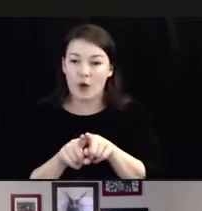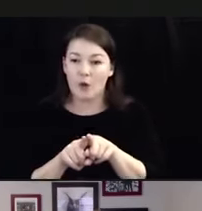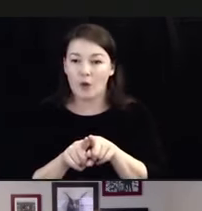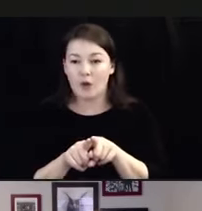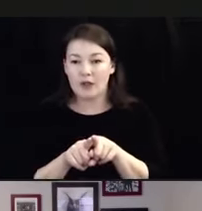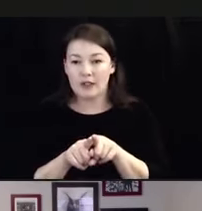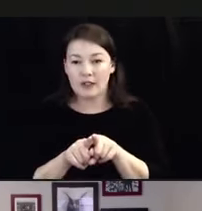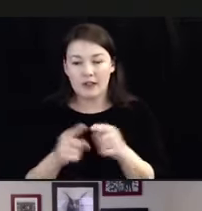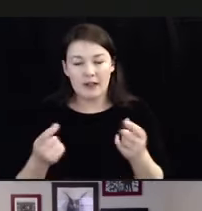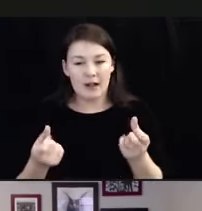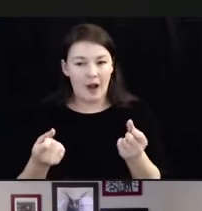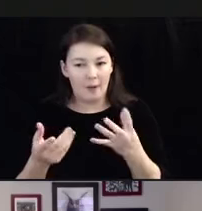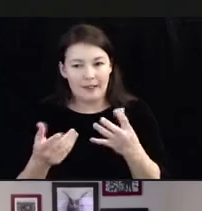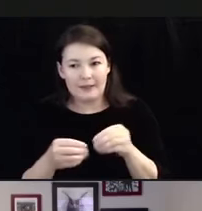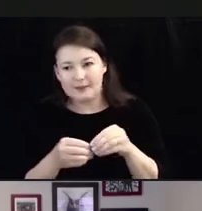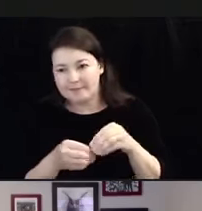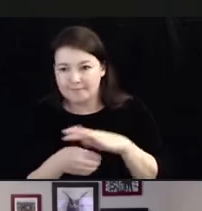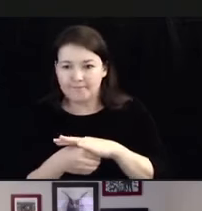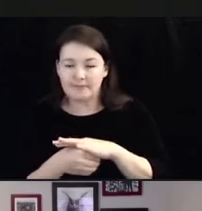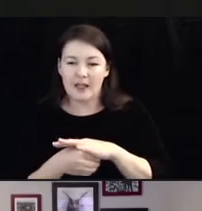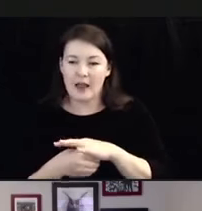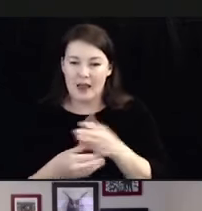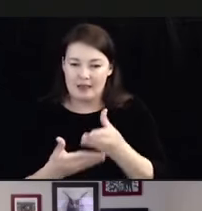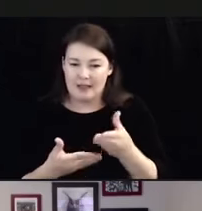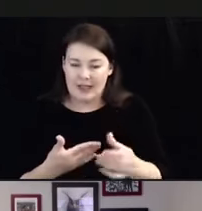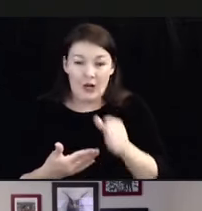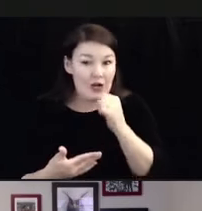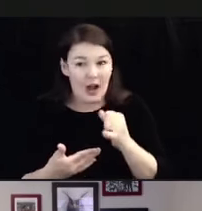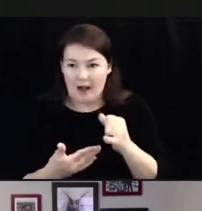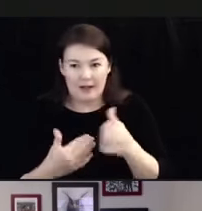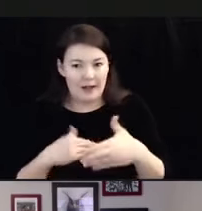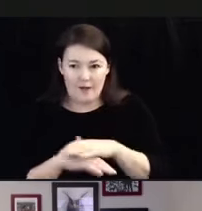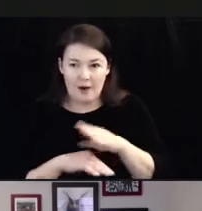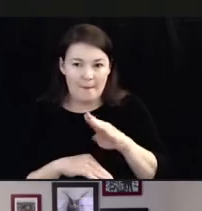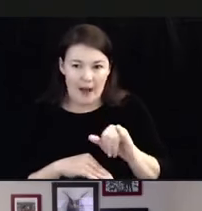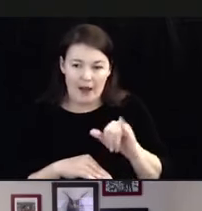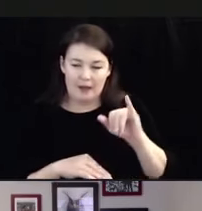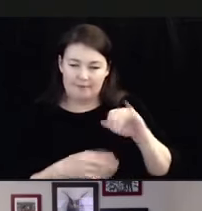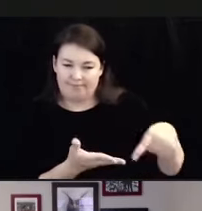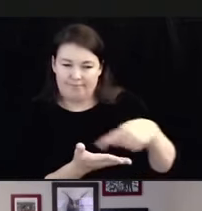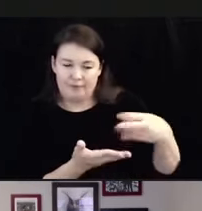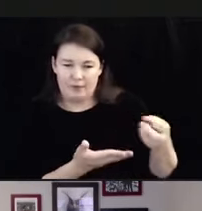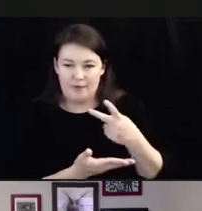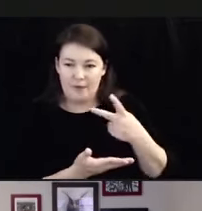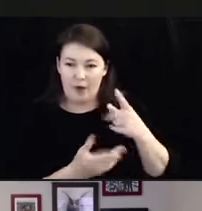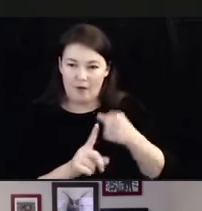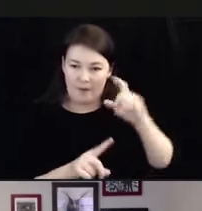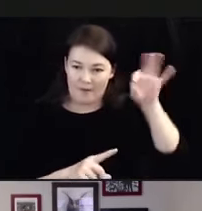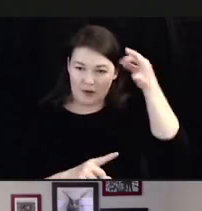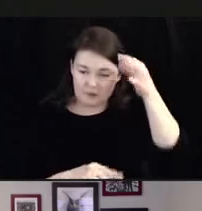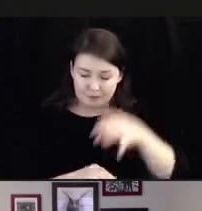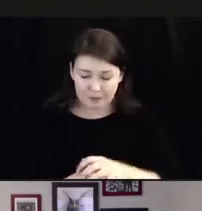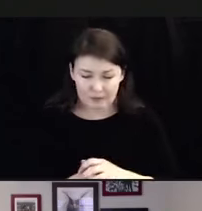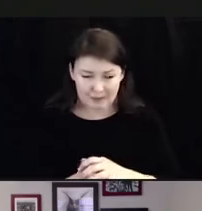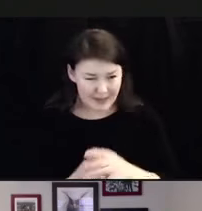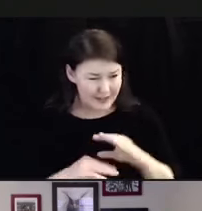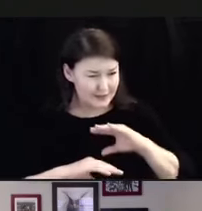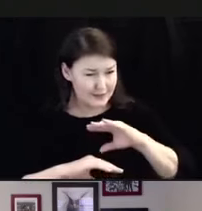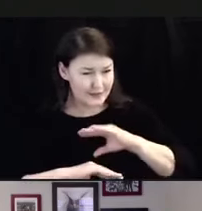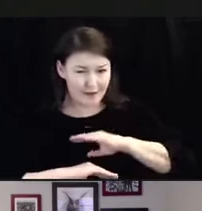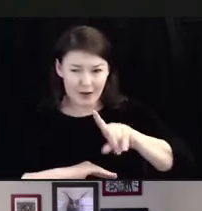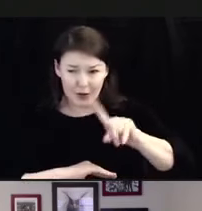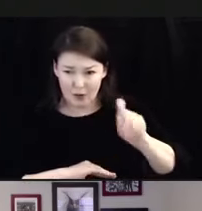COVID-related items that are not subject to reimbursement. So I think, did that answer your question, John? Or is there more to